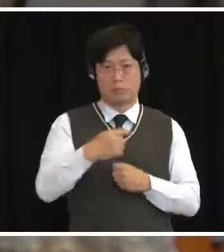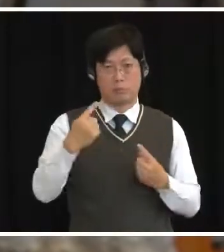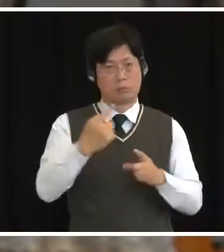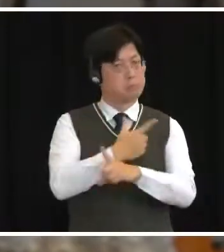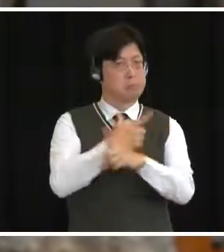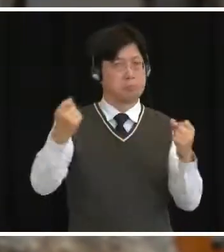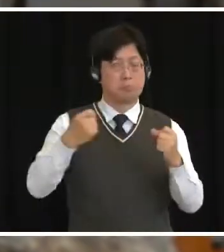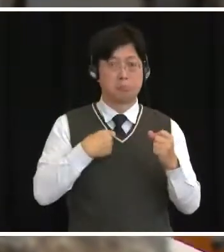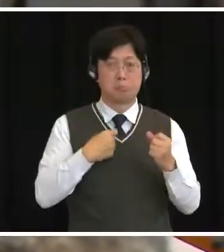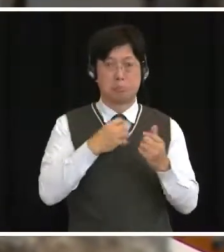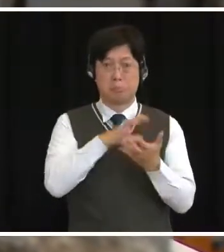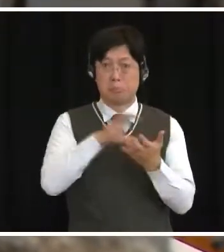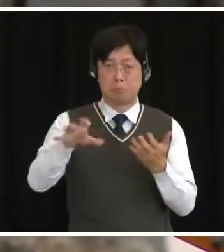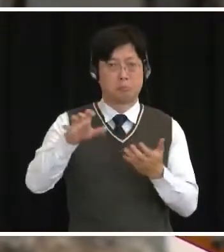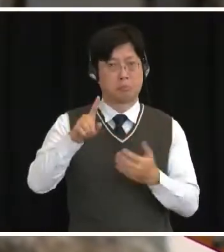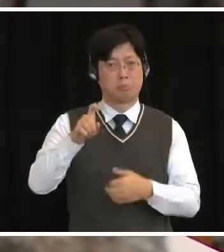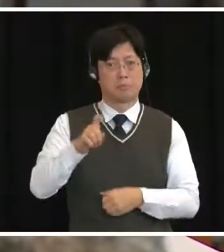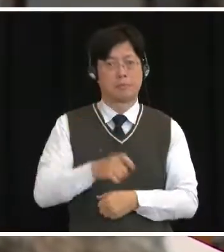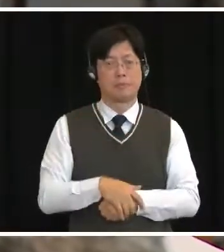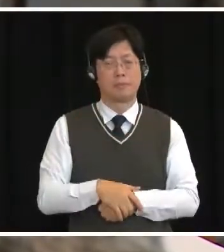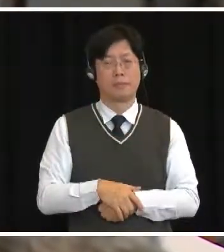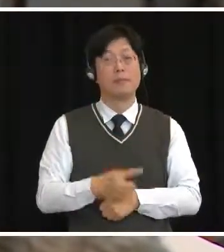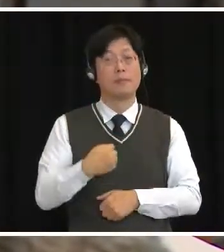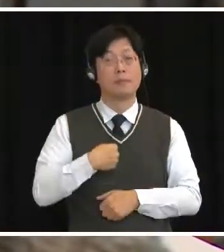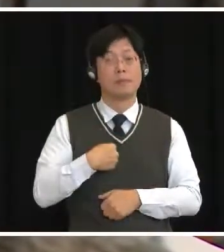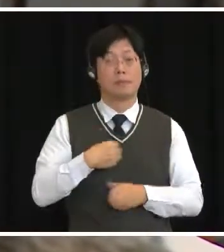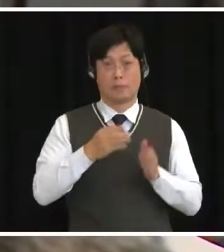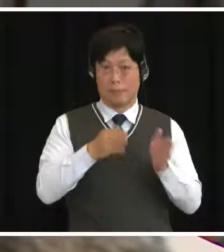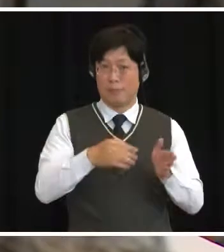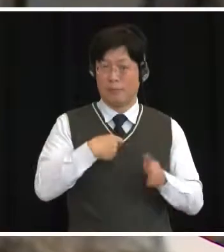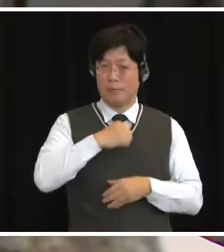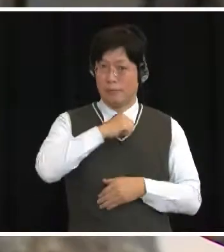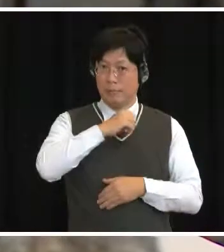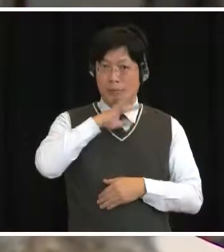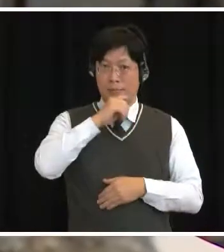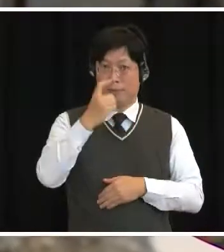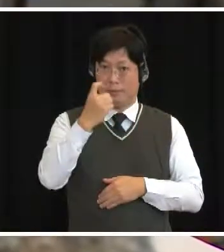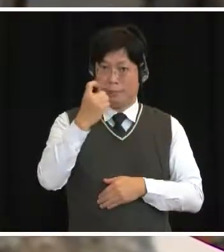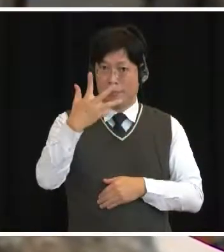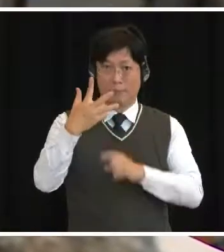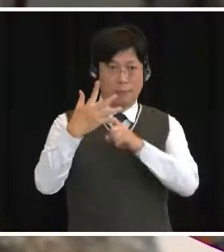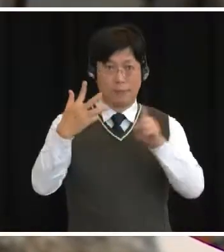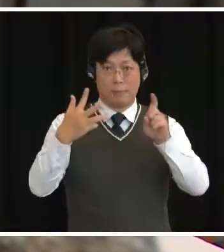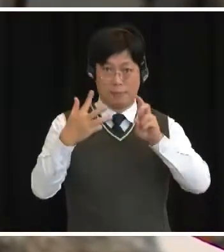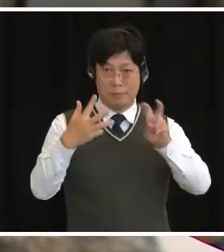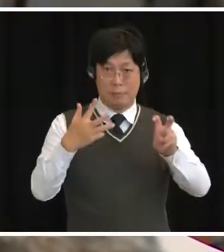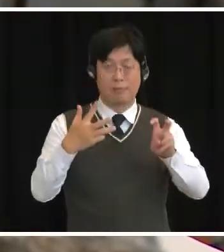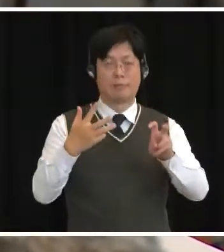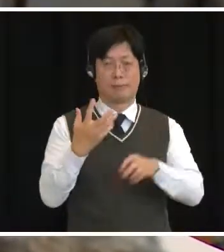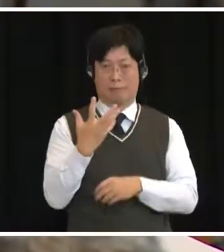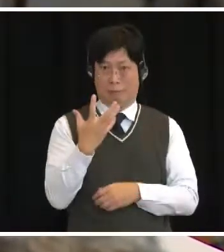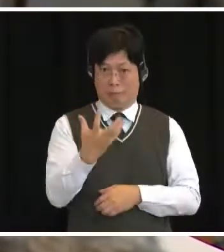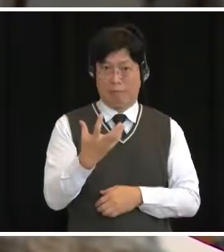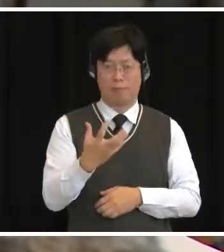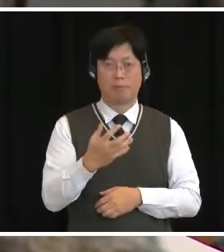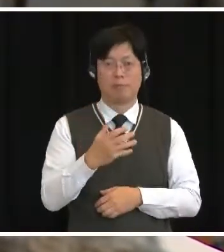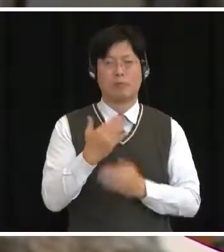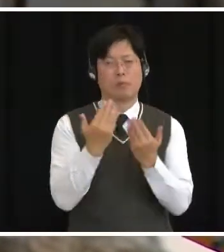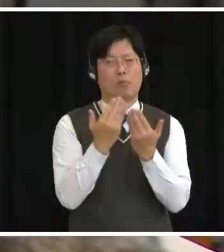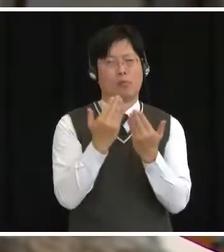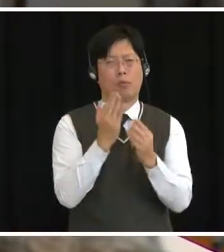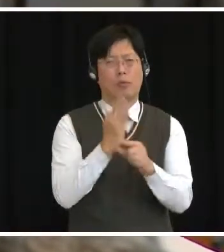judicial acts. Therefore, the two sets of laws are stipulated for